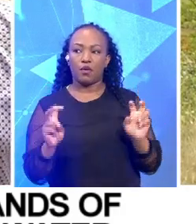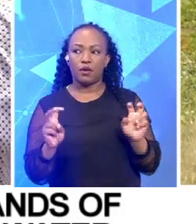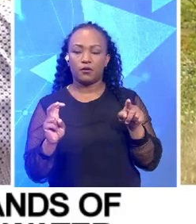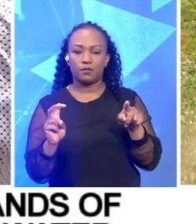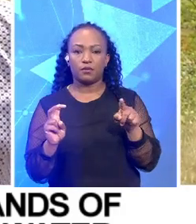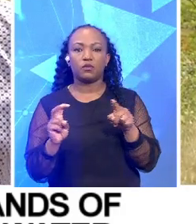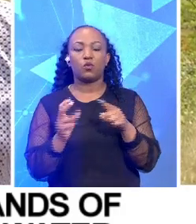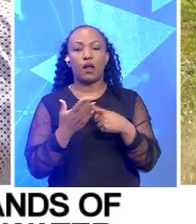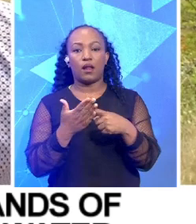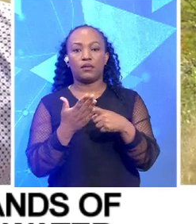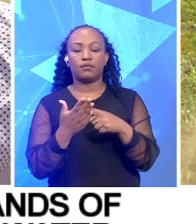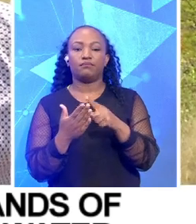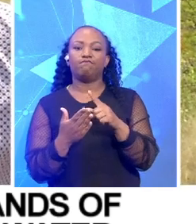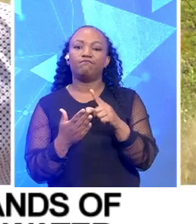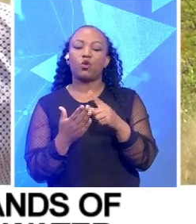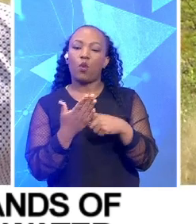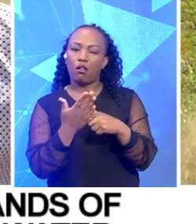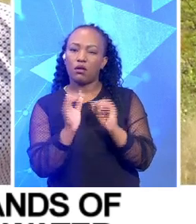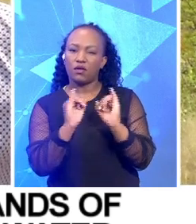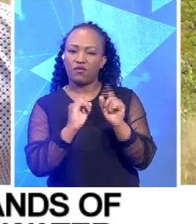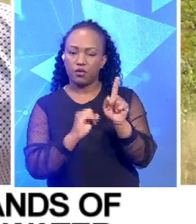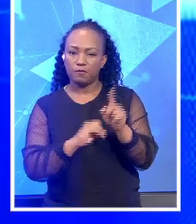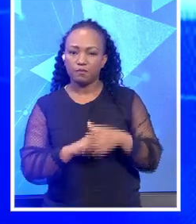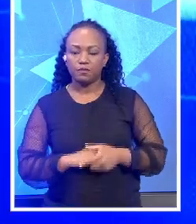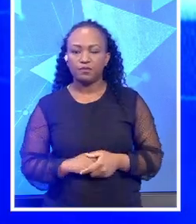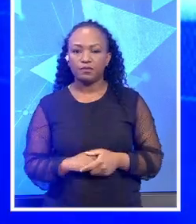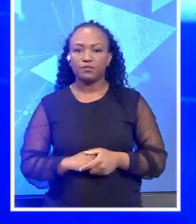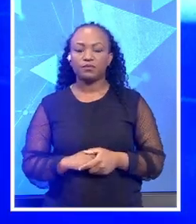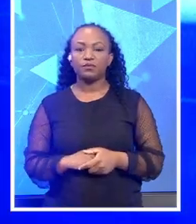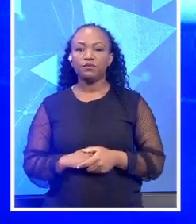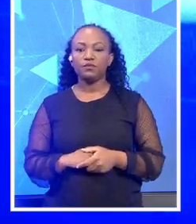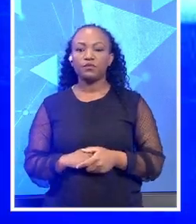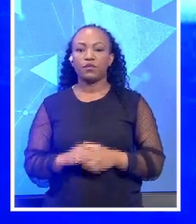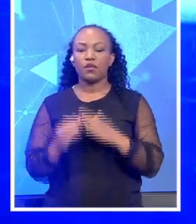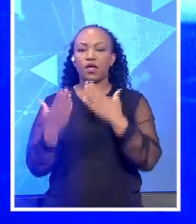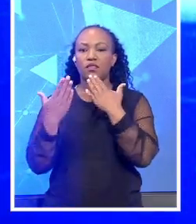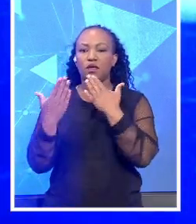them later on. Desri. Thank you so much there to Lutendo Bobodi.